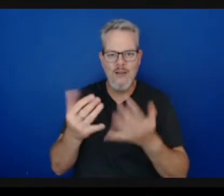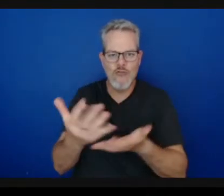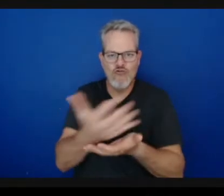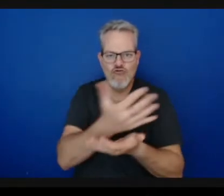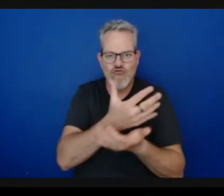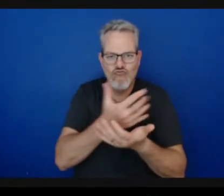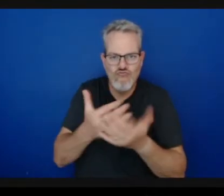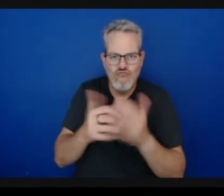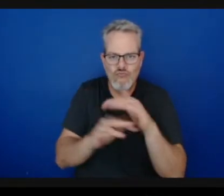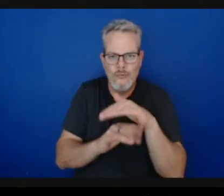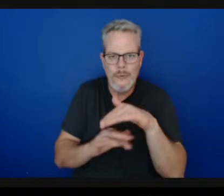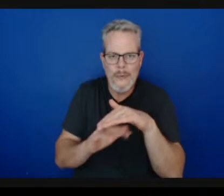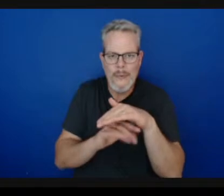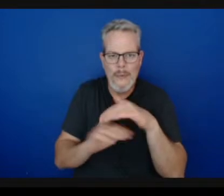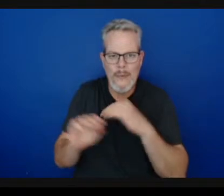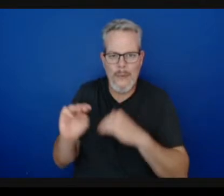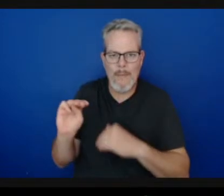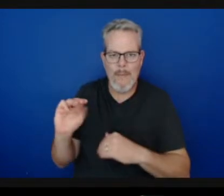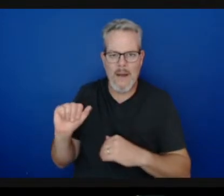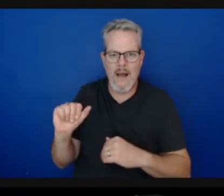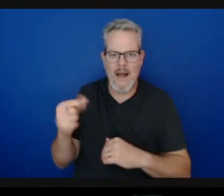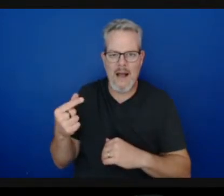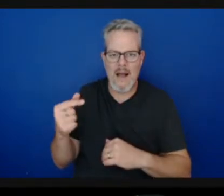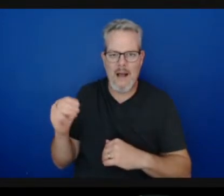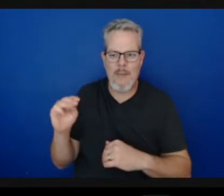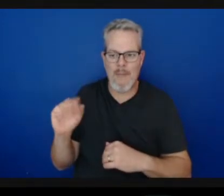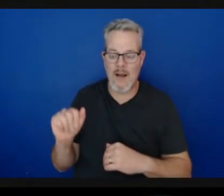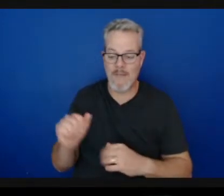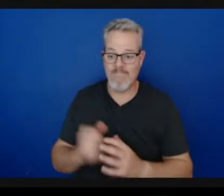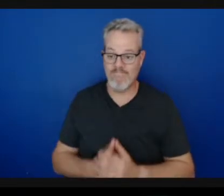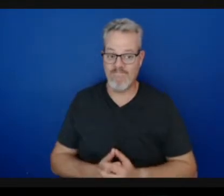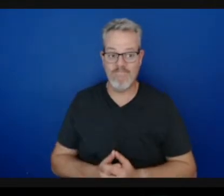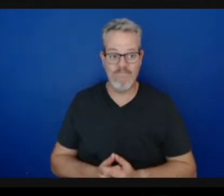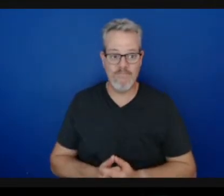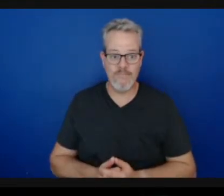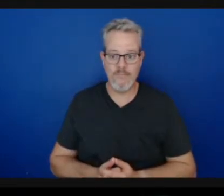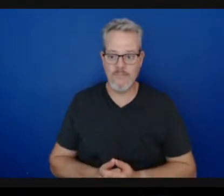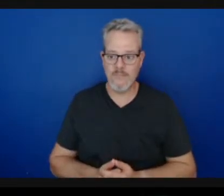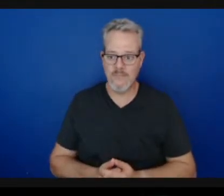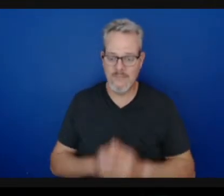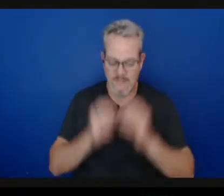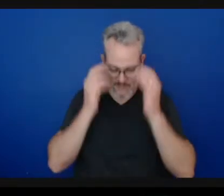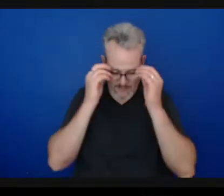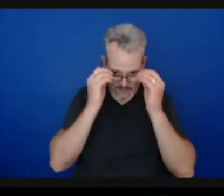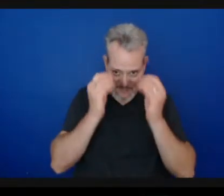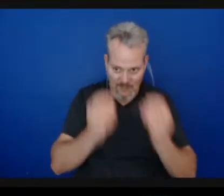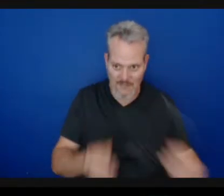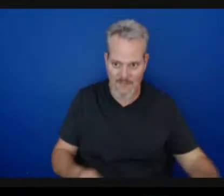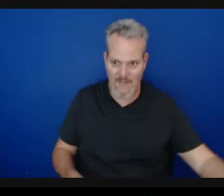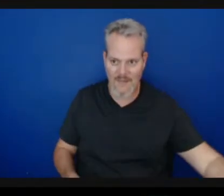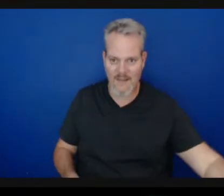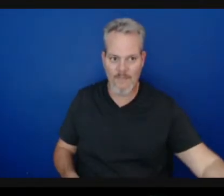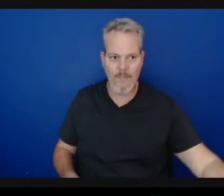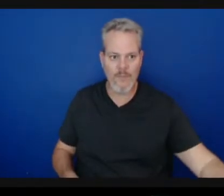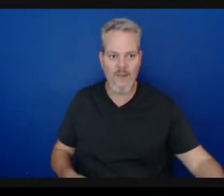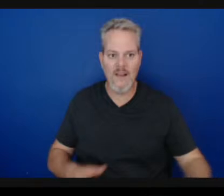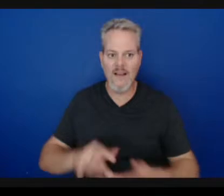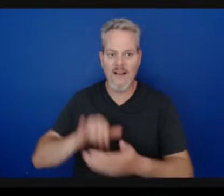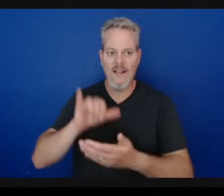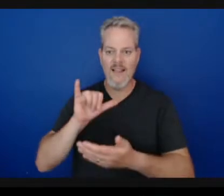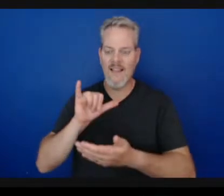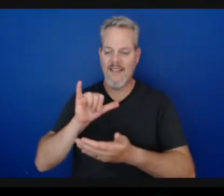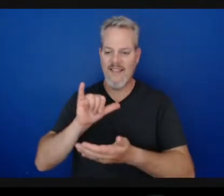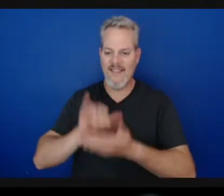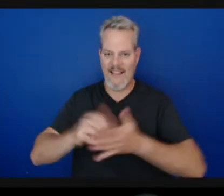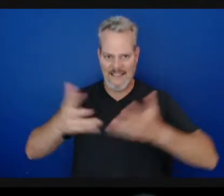So that is really the full volcano summary. We will jump a little out of order today, and we'll